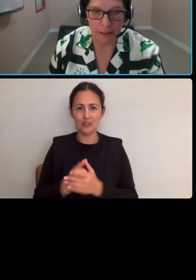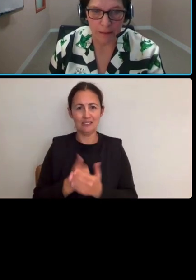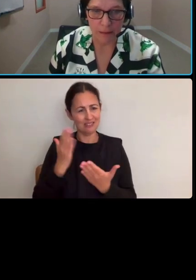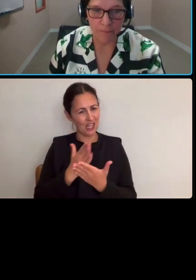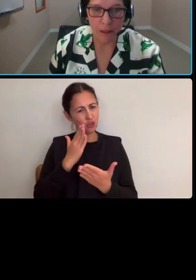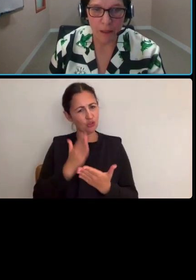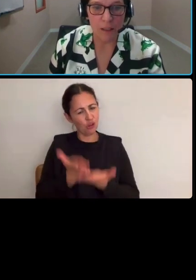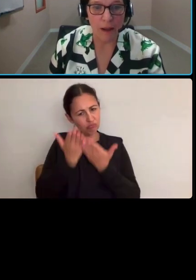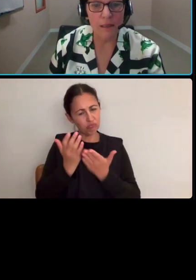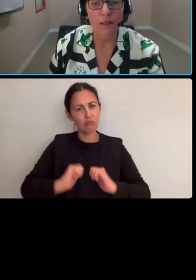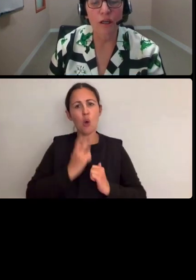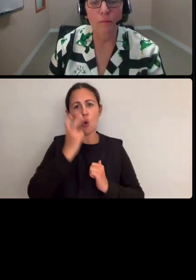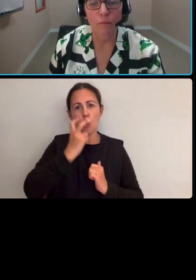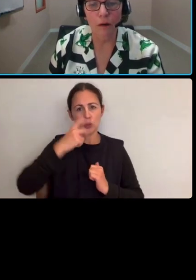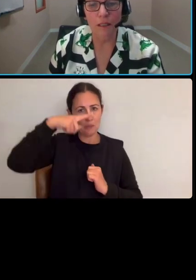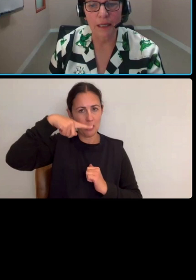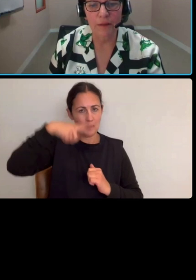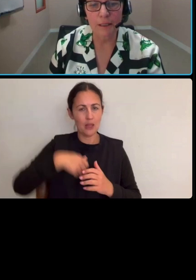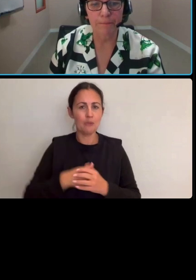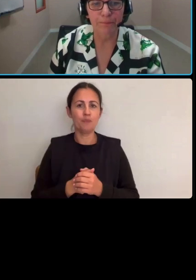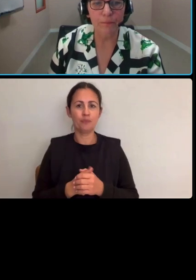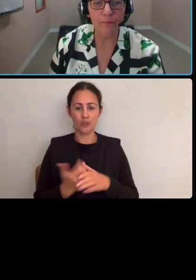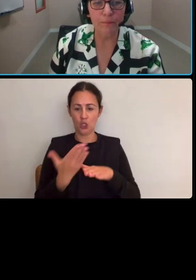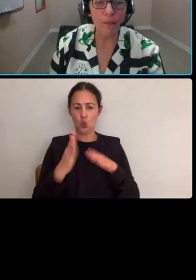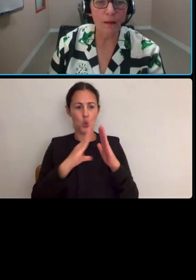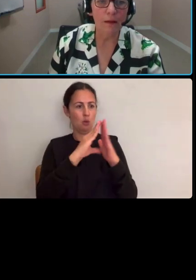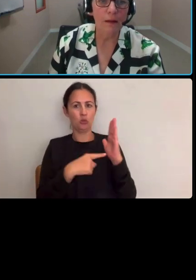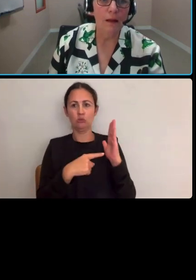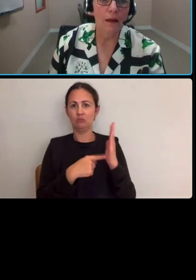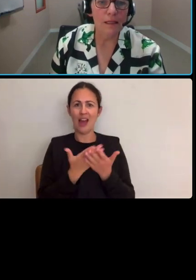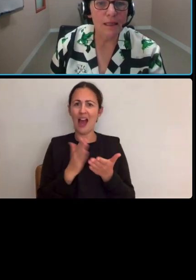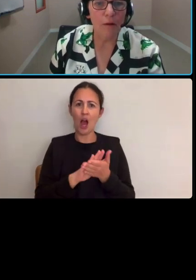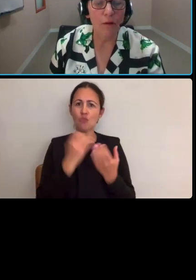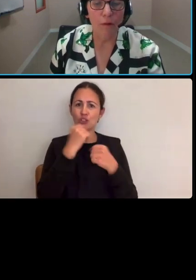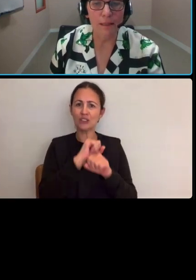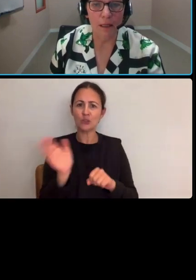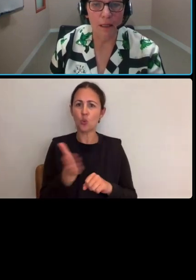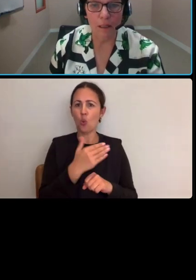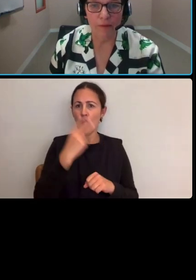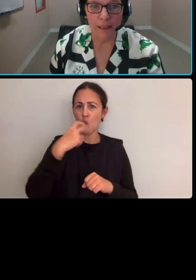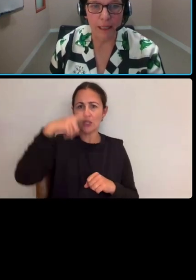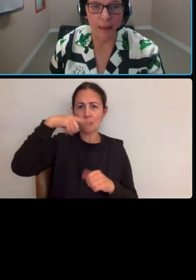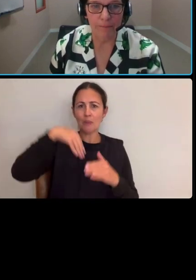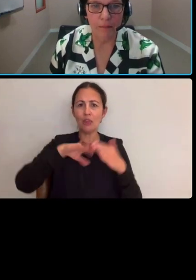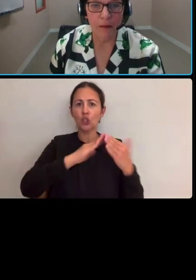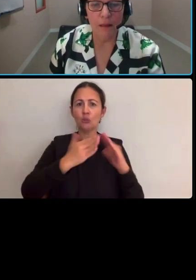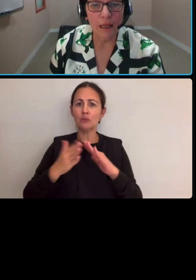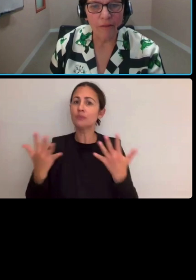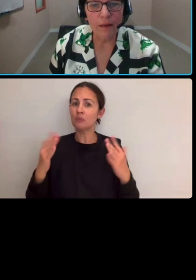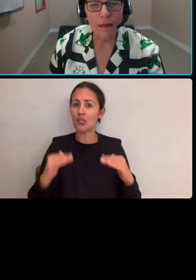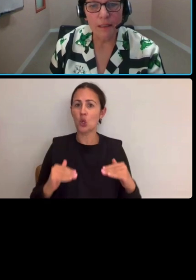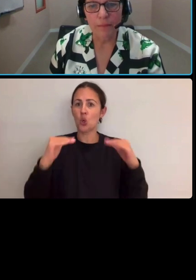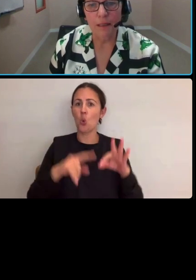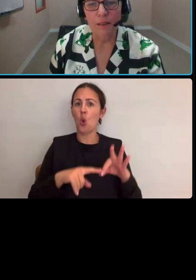are respected. So how does the new model achieve this? Let's start with raising the quality of aged care.